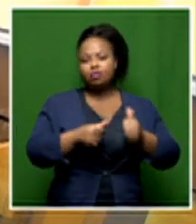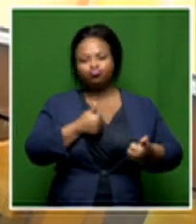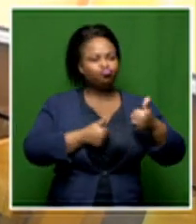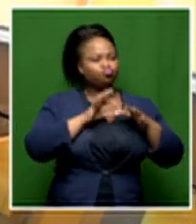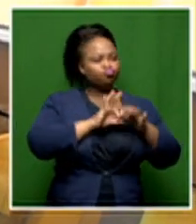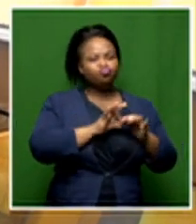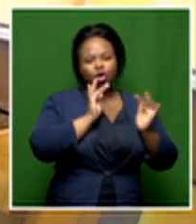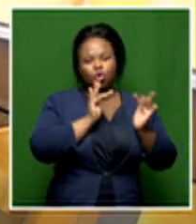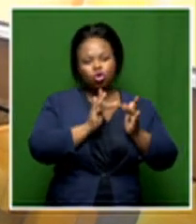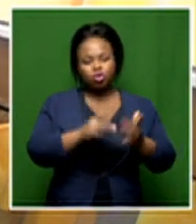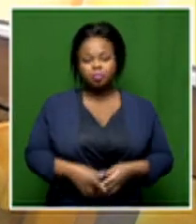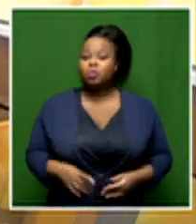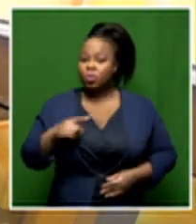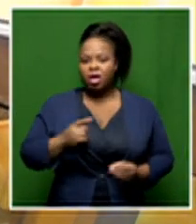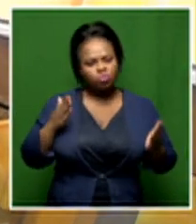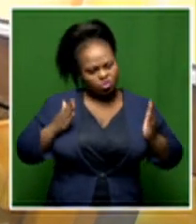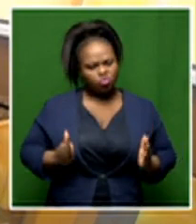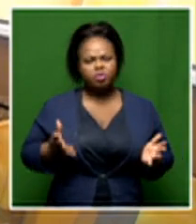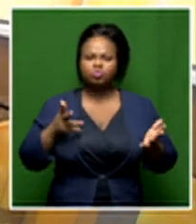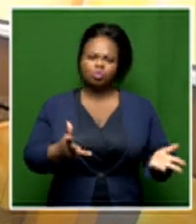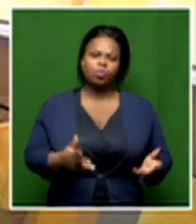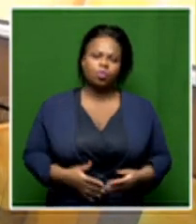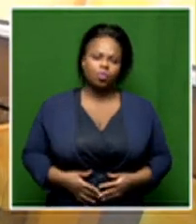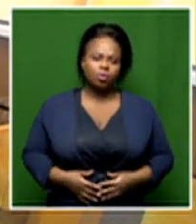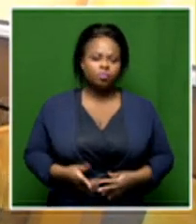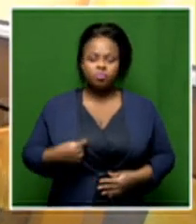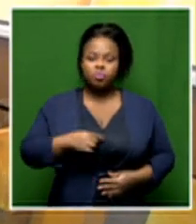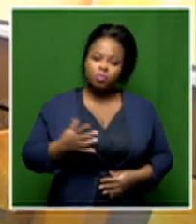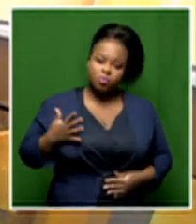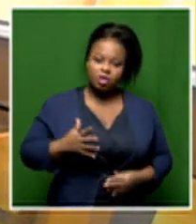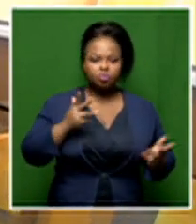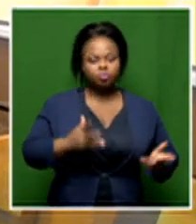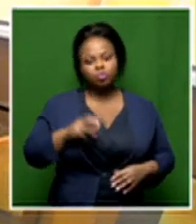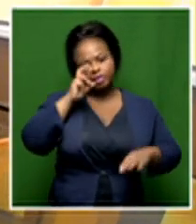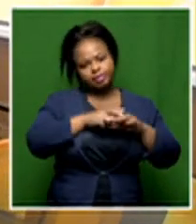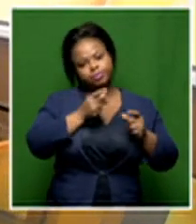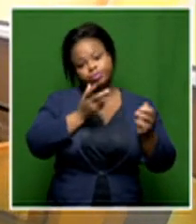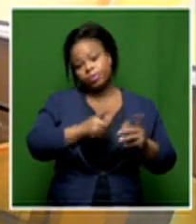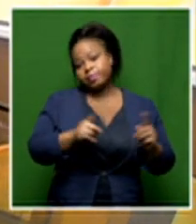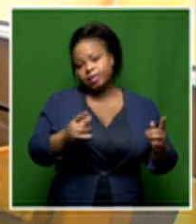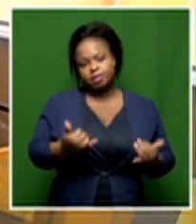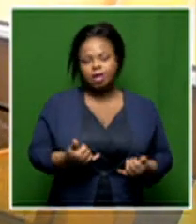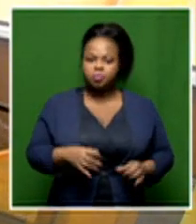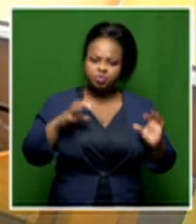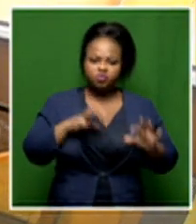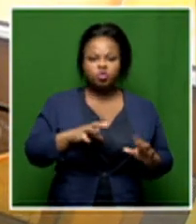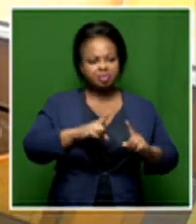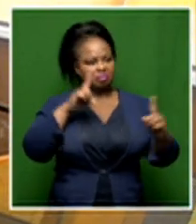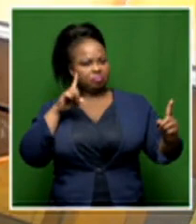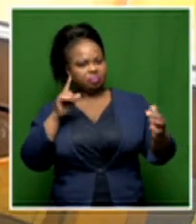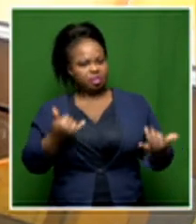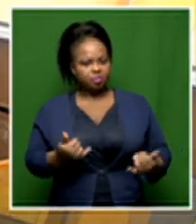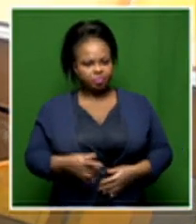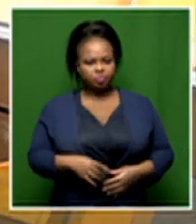We crave attention. We're social That's beings. what we want. That's what we need to do. And now suddenly, you're forced to be away from each other. I mean, I was